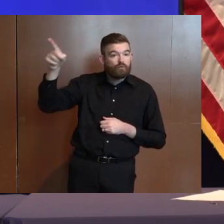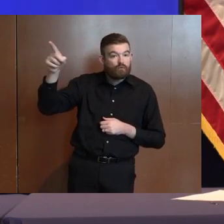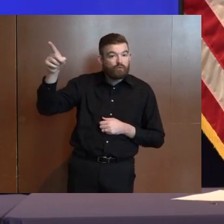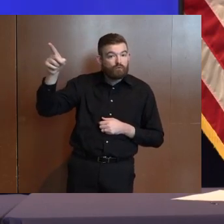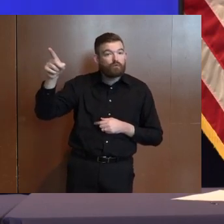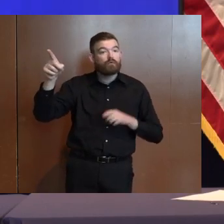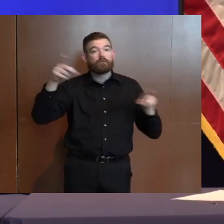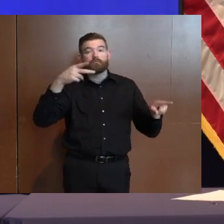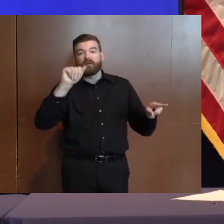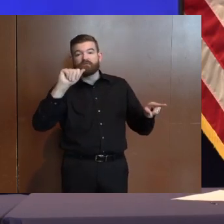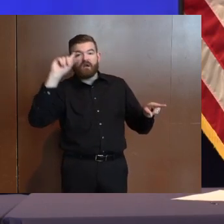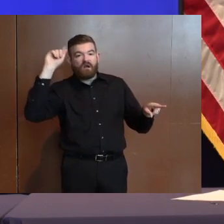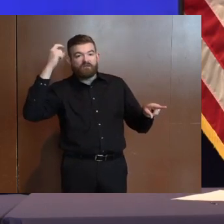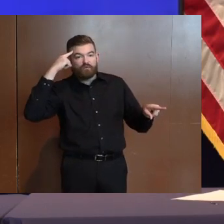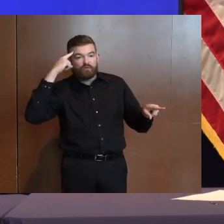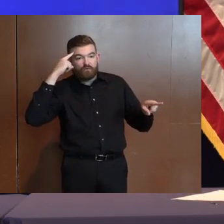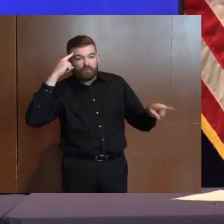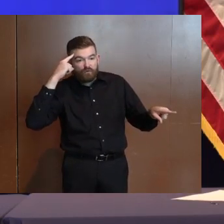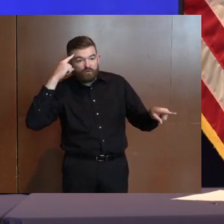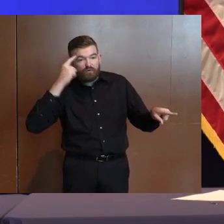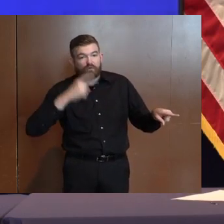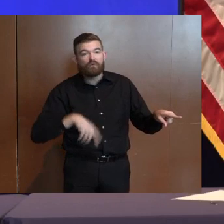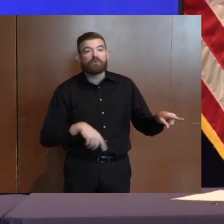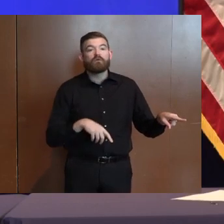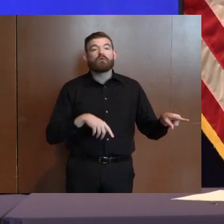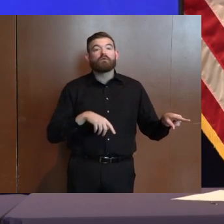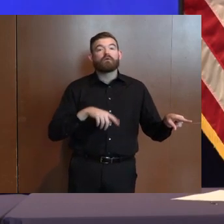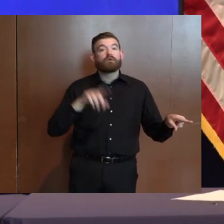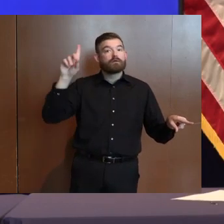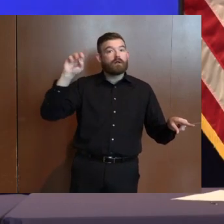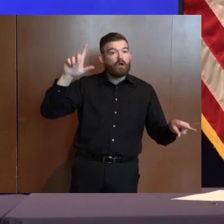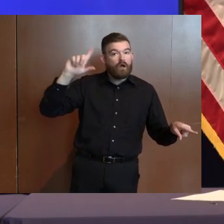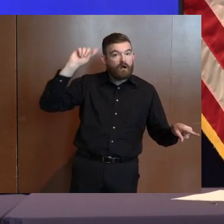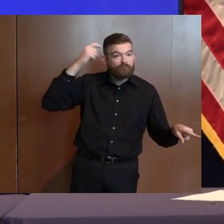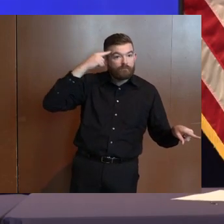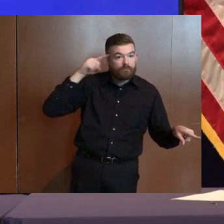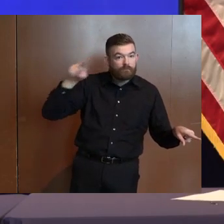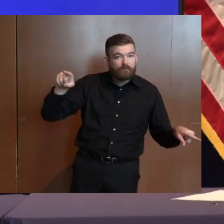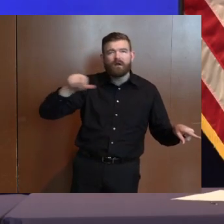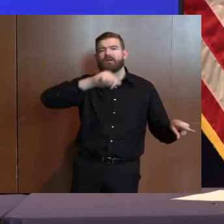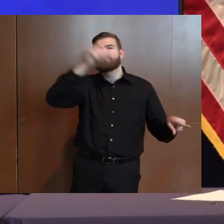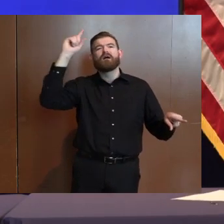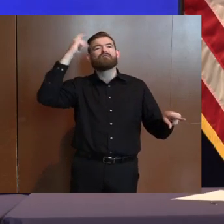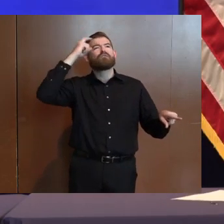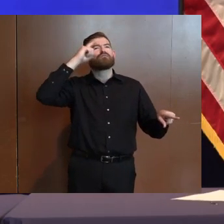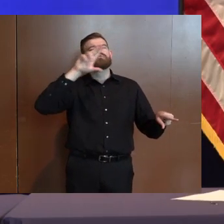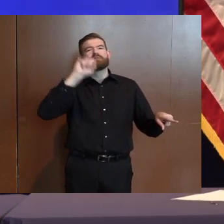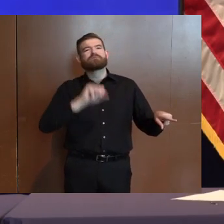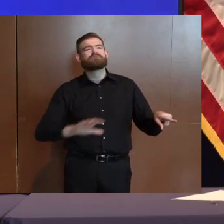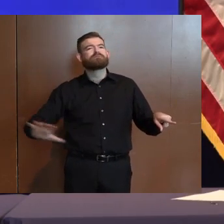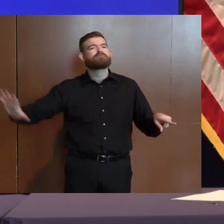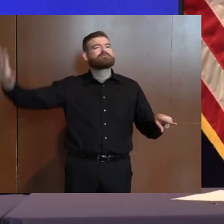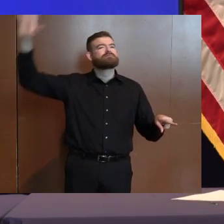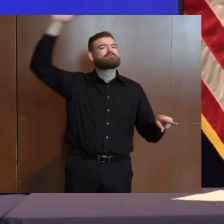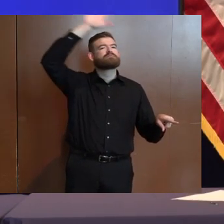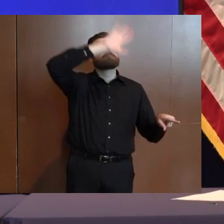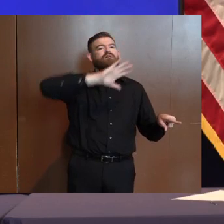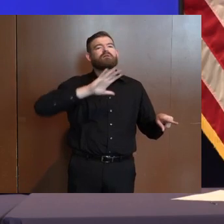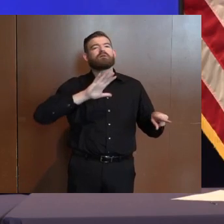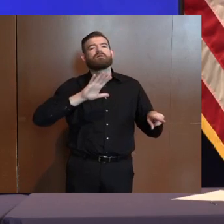in Delaware, and governors from around the country who are not contiguous and are